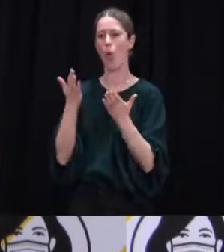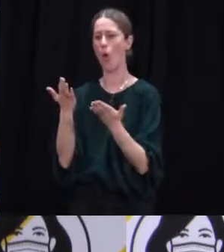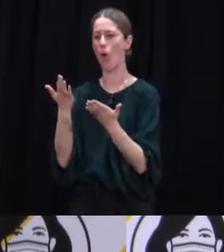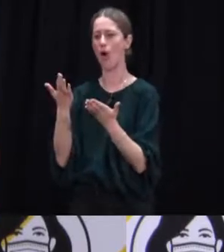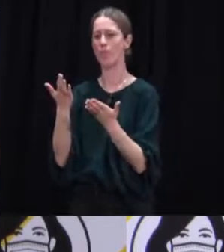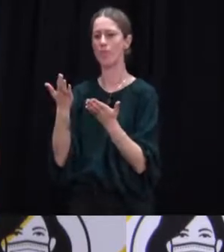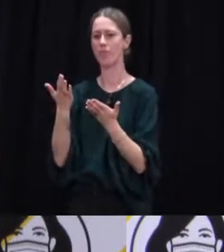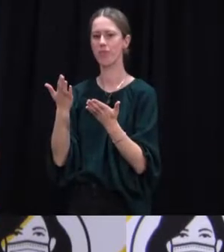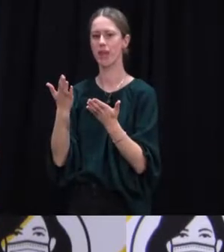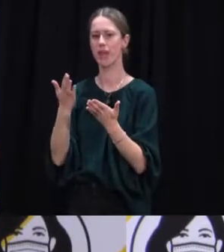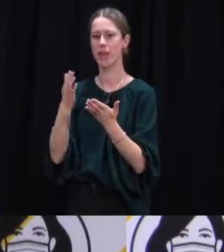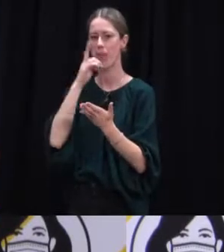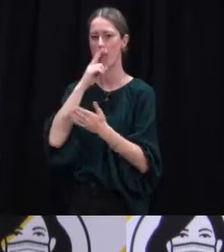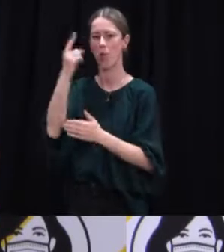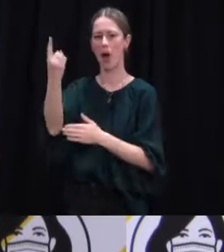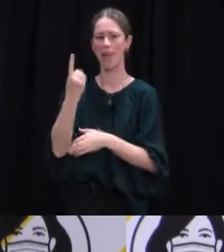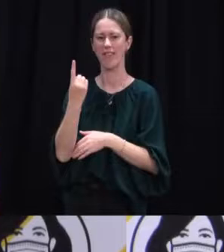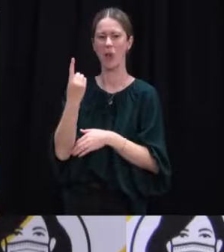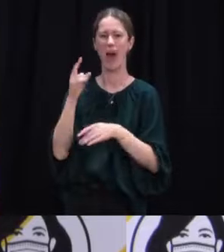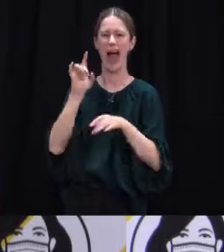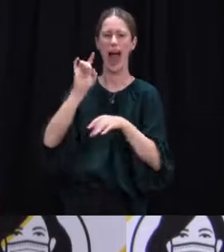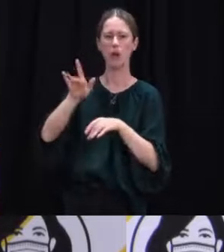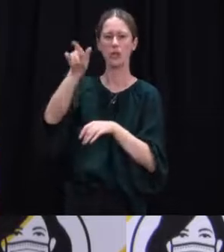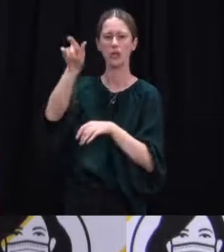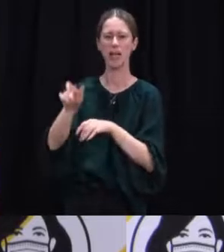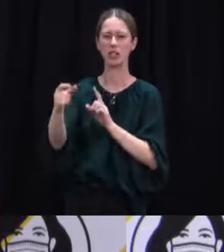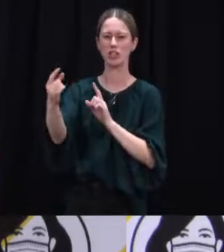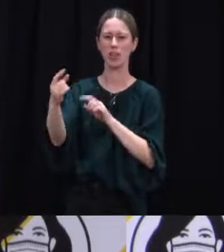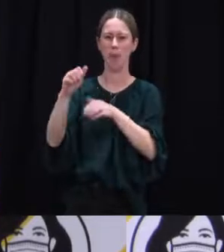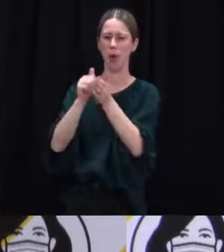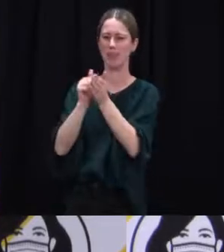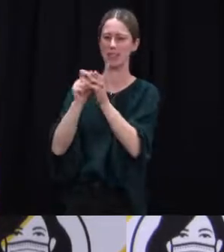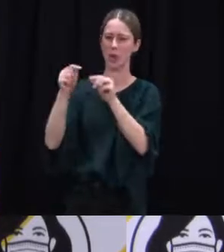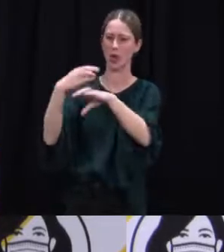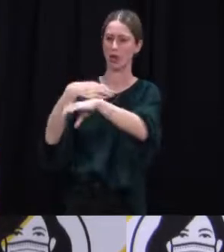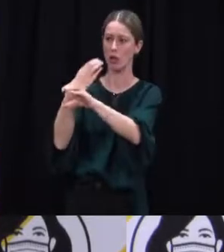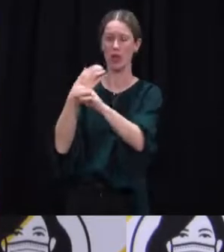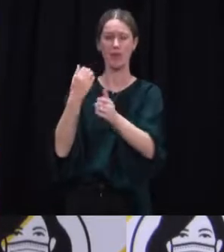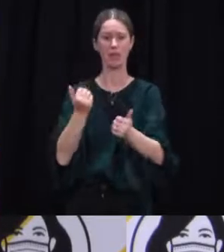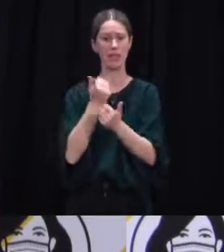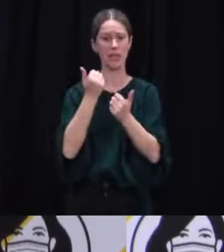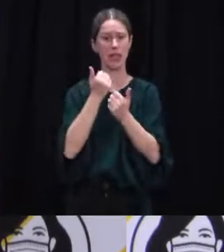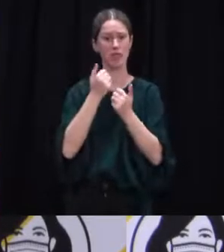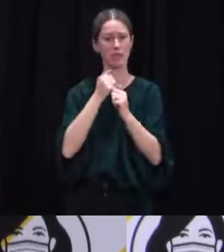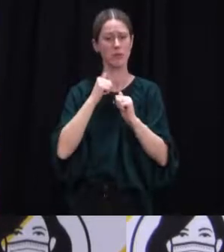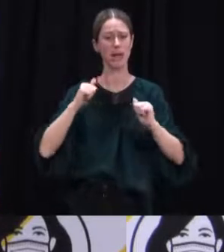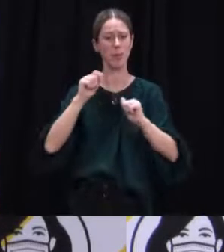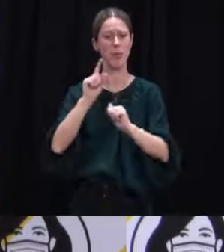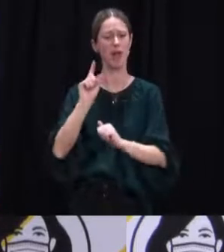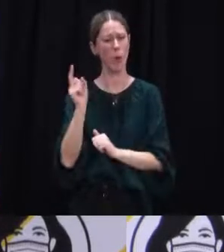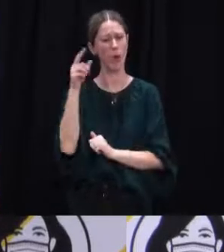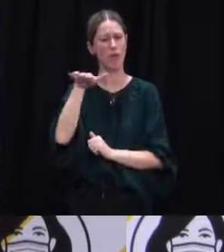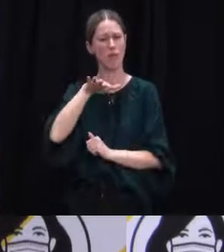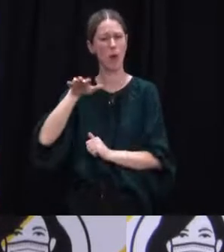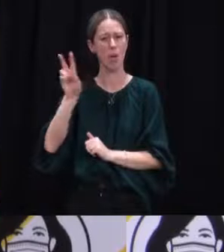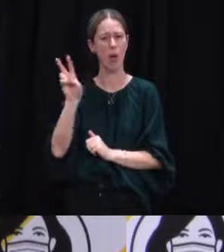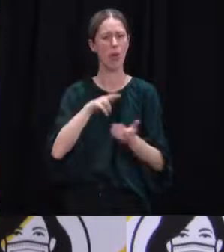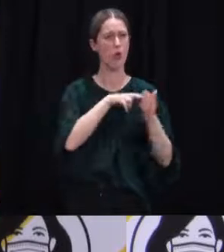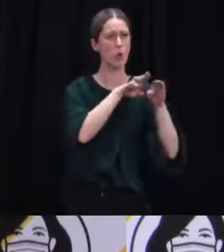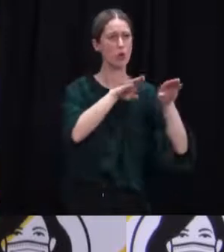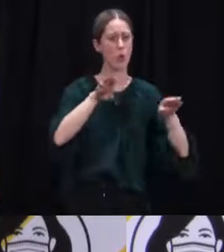completely stopped, elective surgery and elective appointments, or are doing outpatient appointments virtually, there is